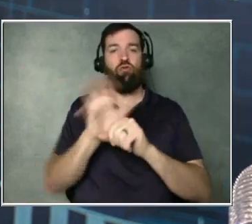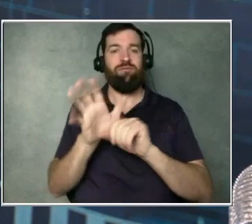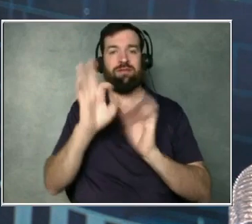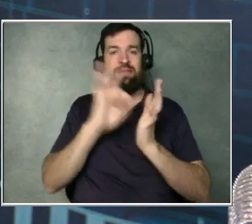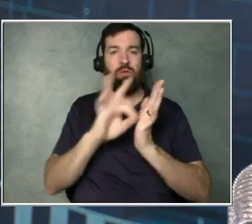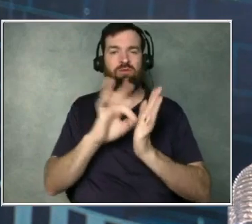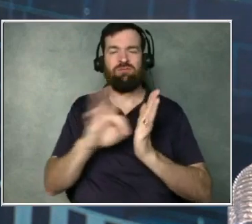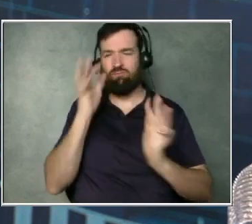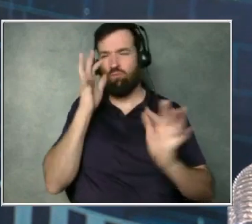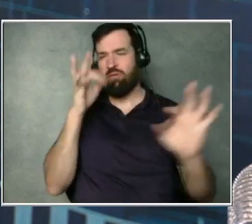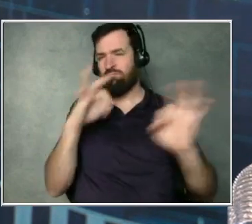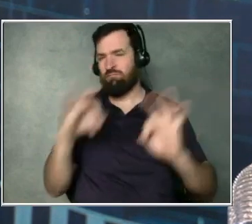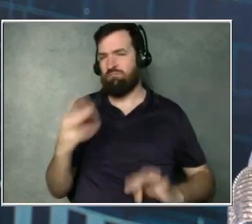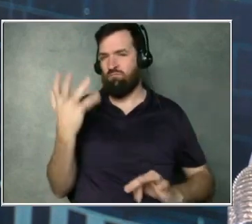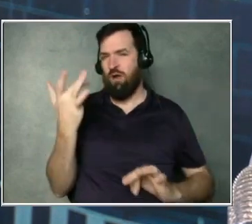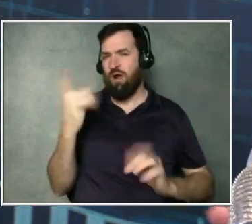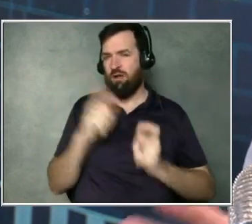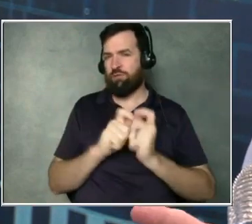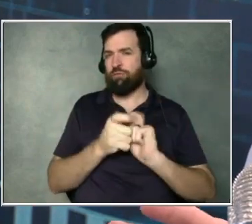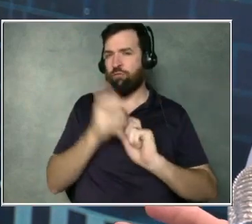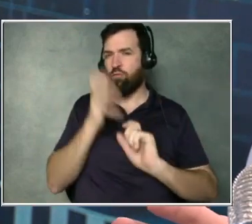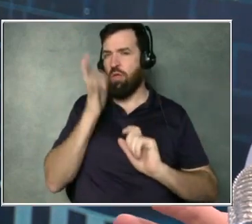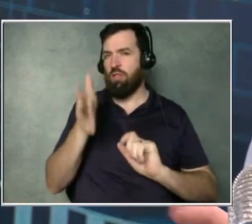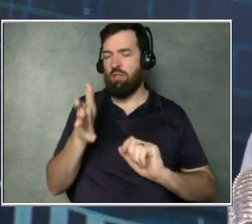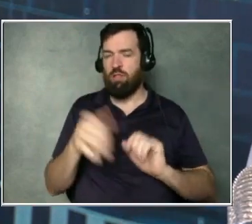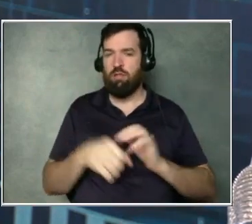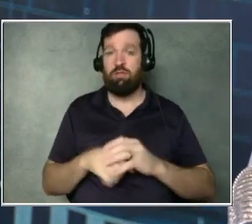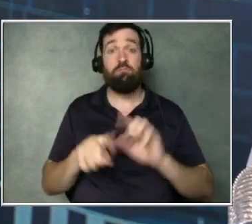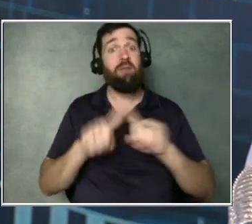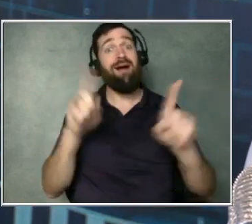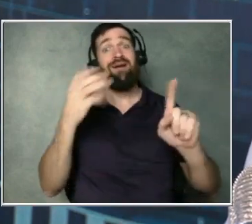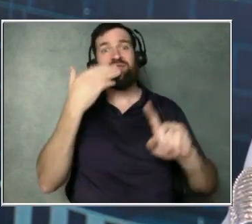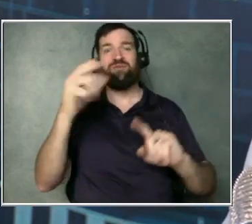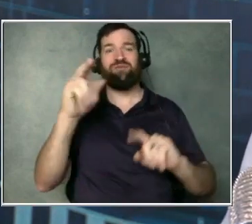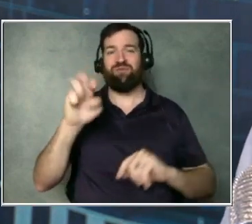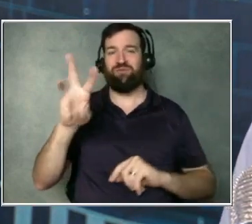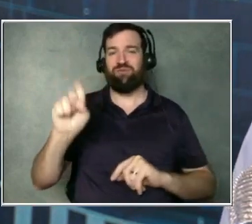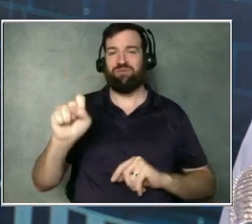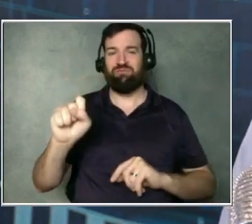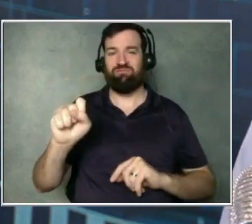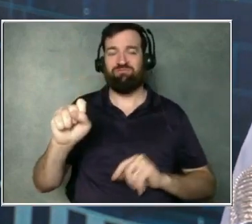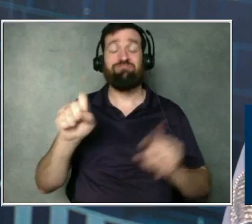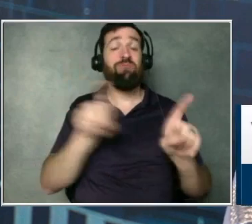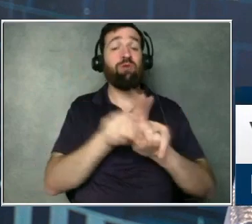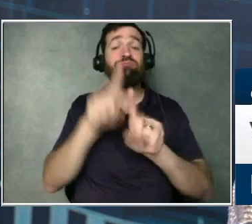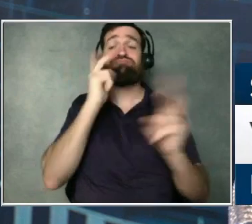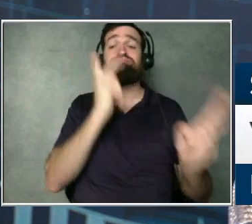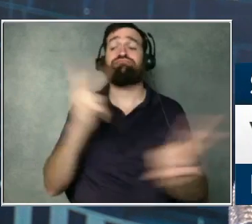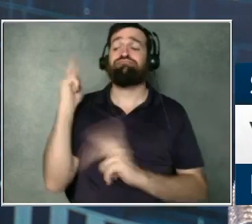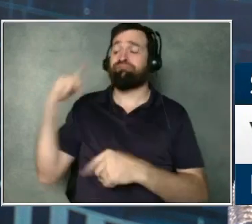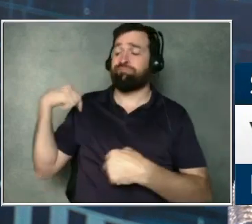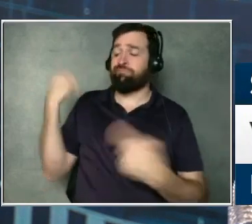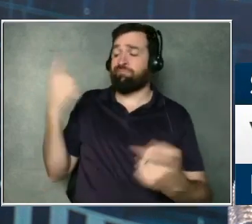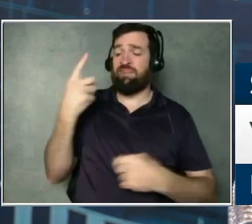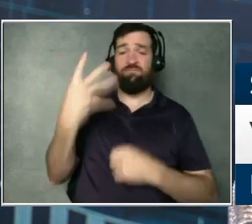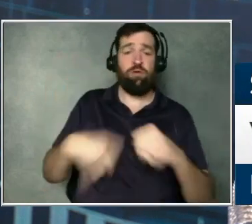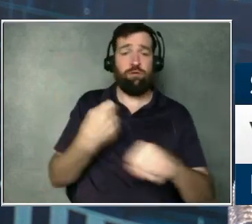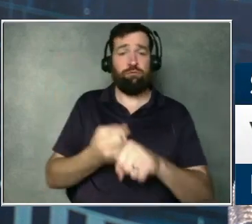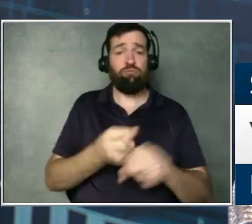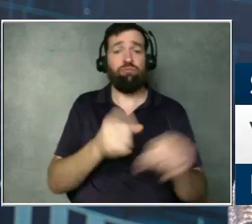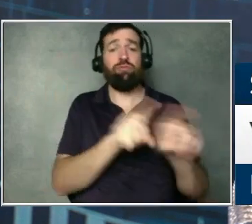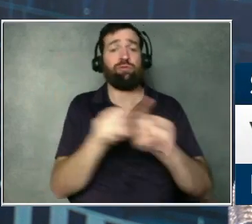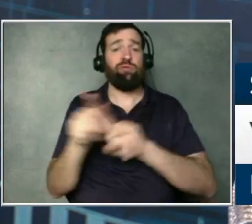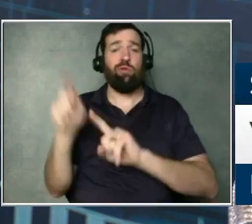explain why we're making that change. And by the way, it's good news. And while we reflect on the last 4 years, we're also going to be keeping an